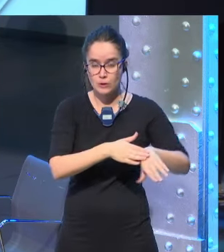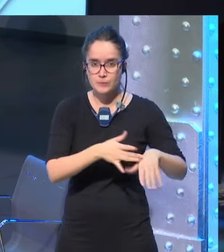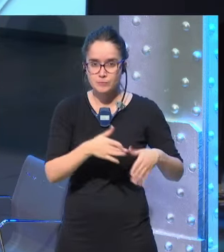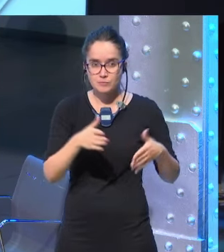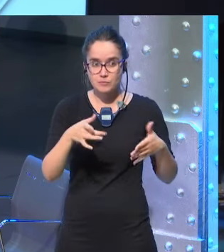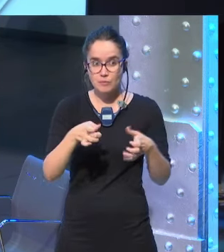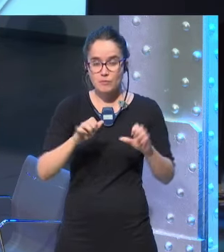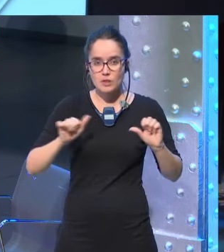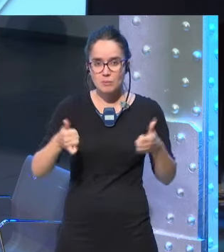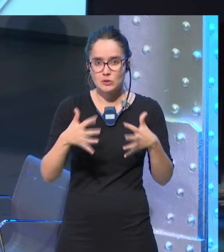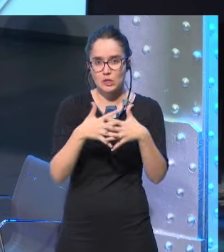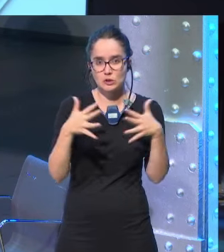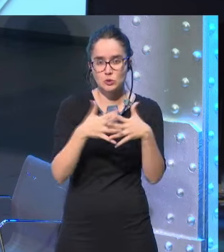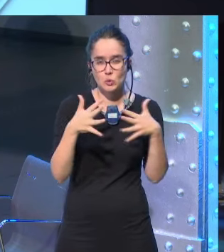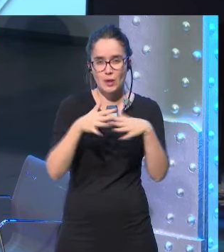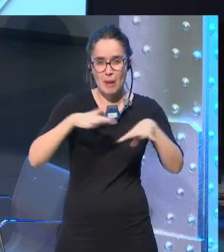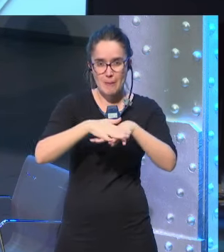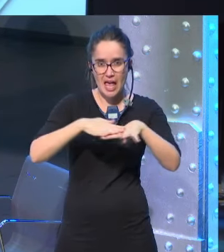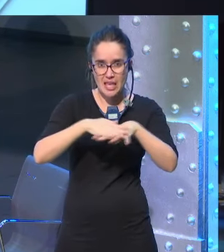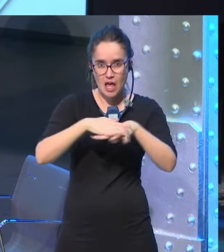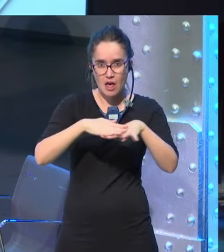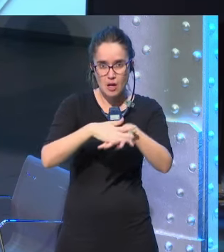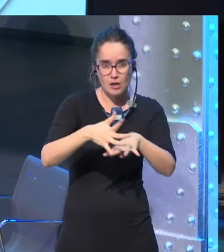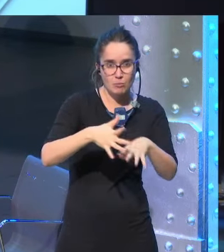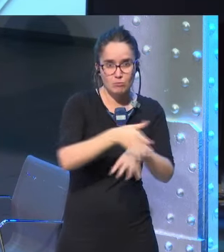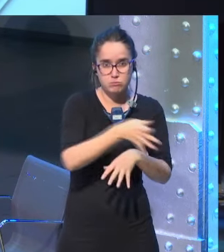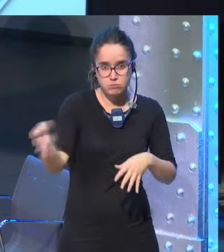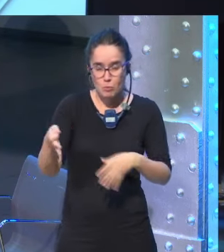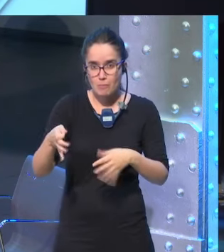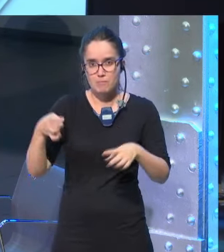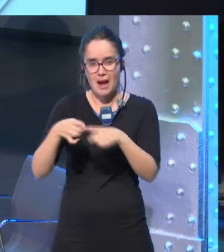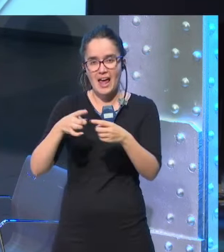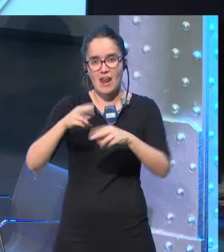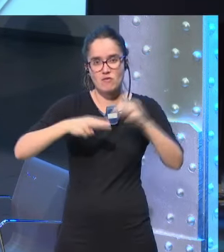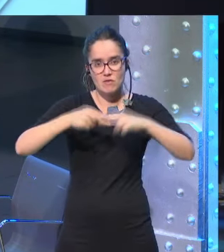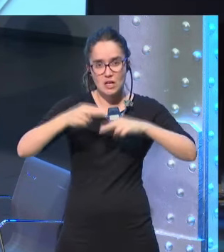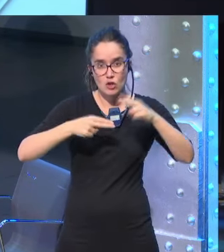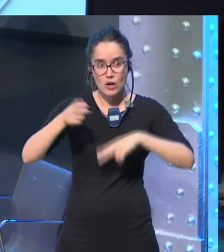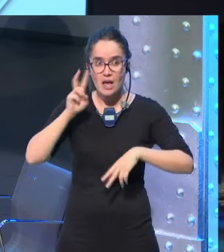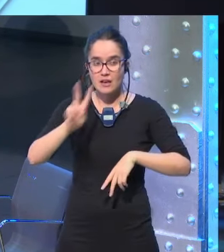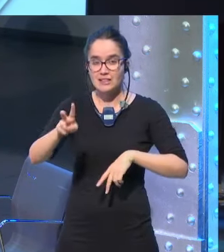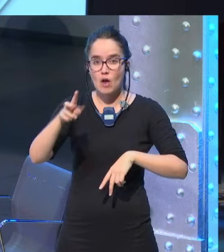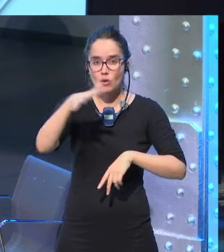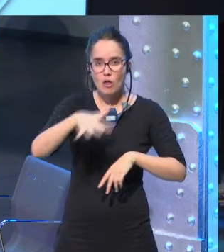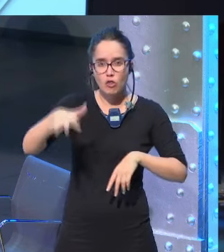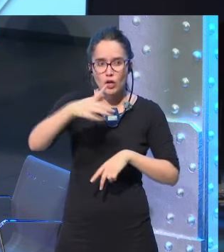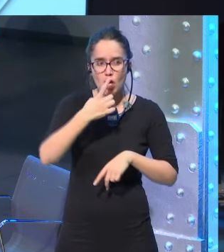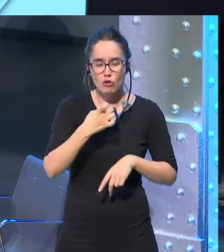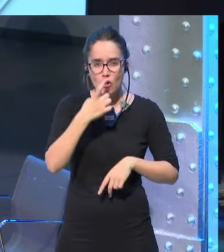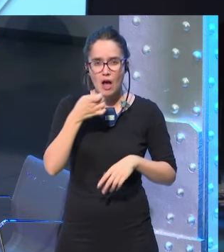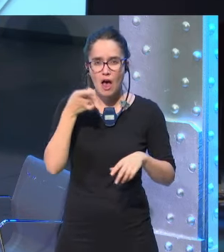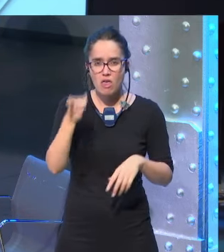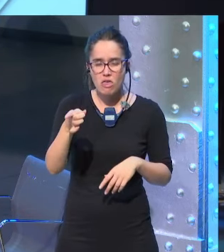that's optimized for fabrication. You've seen the red parts before in this animation. Red is when fabrication cannot work anymore. So